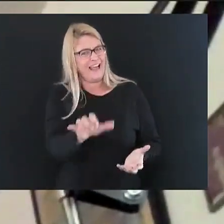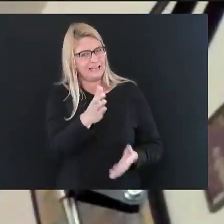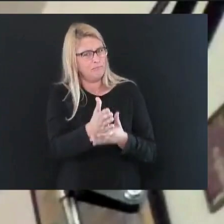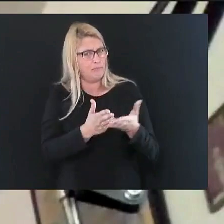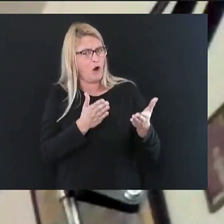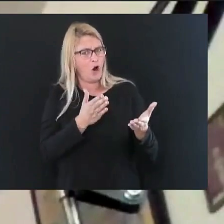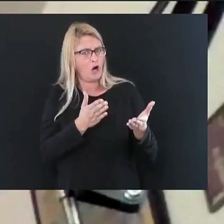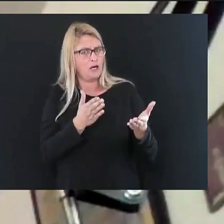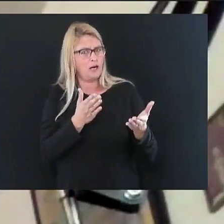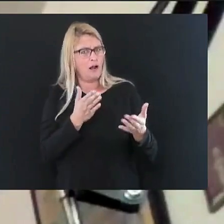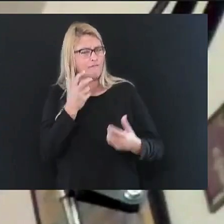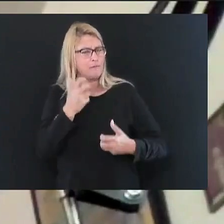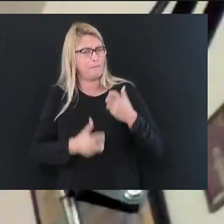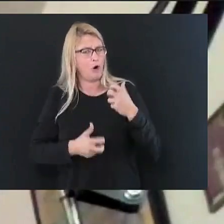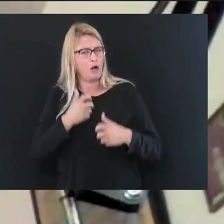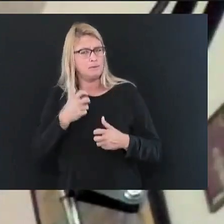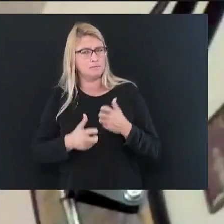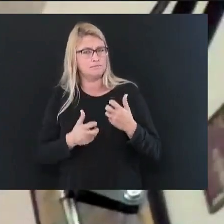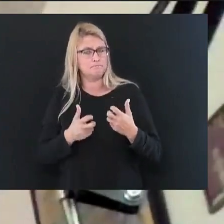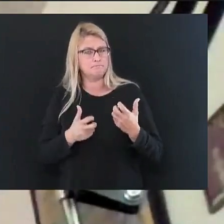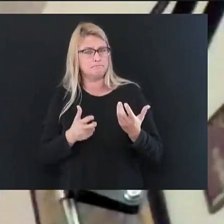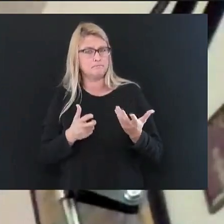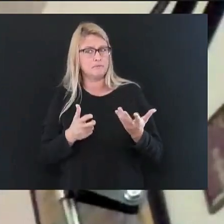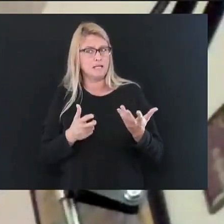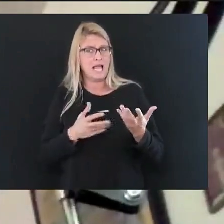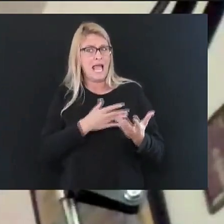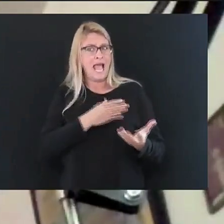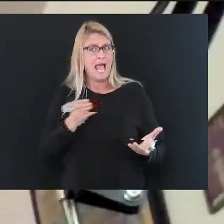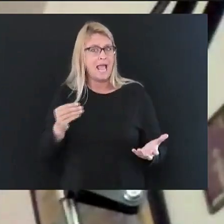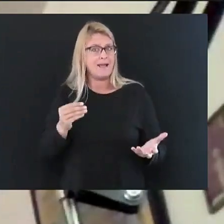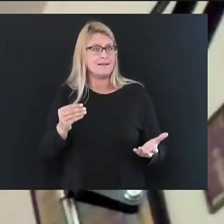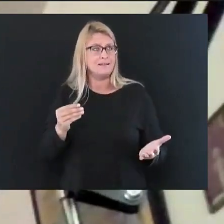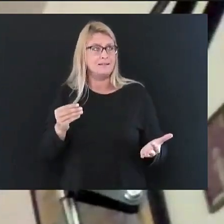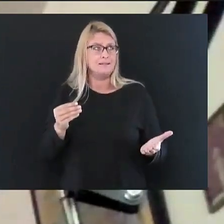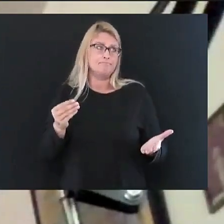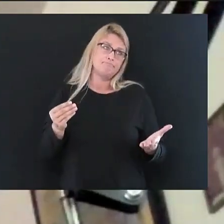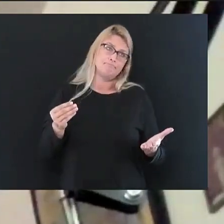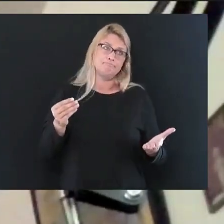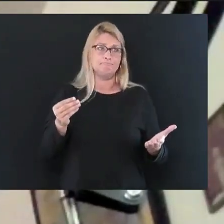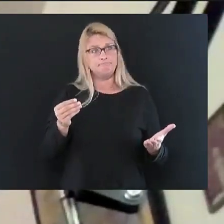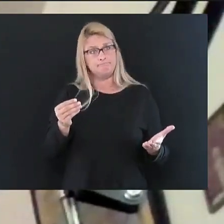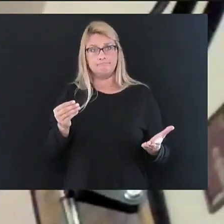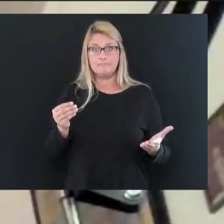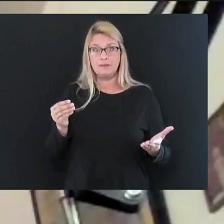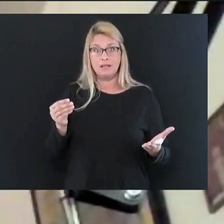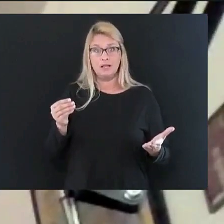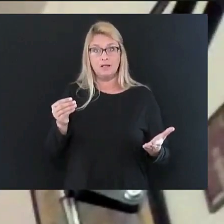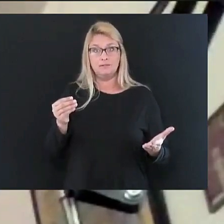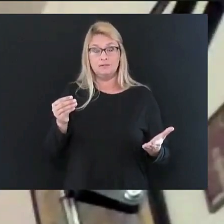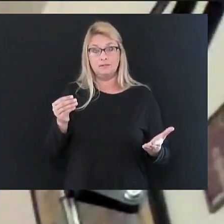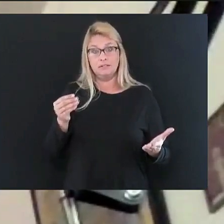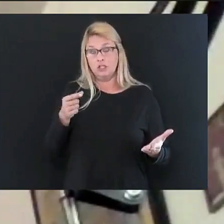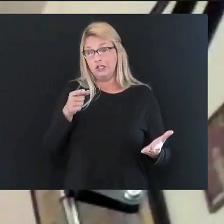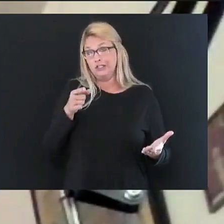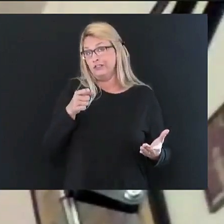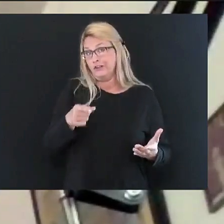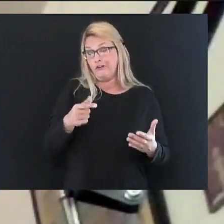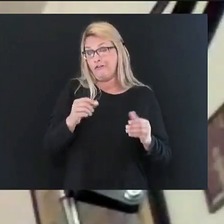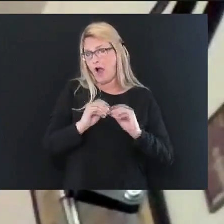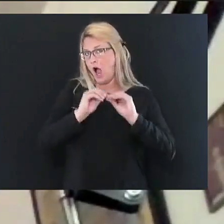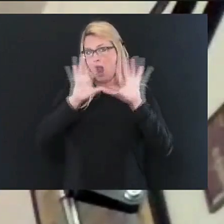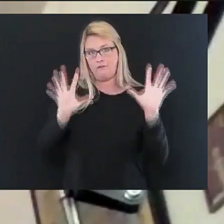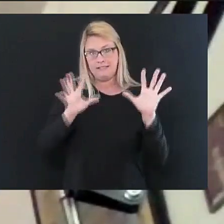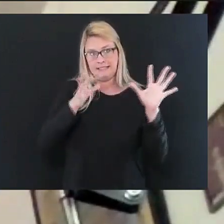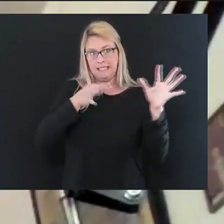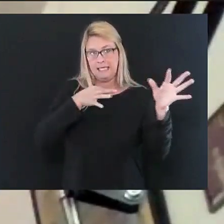of the problem? And isn't part of the problem also the fact that you obviously have gone through this explanation